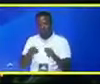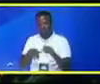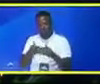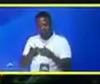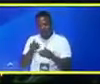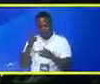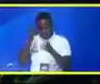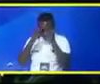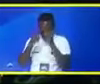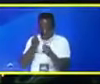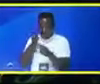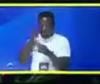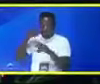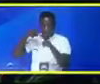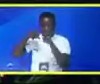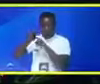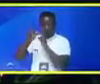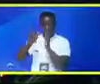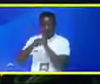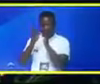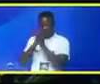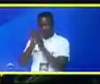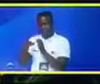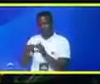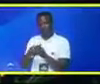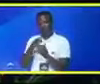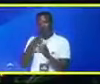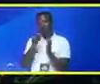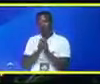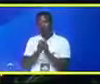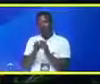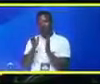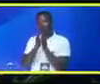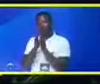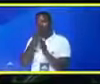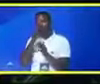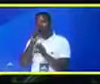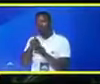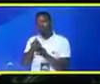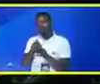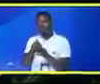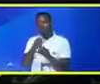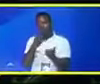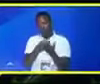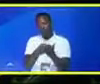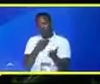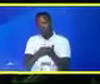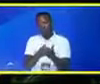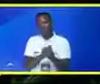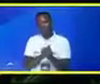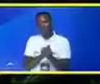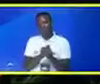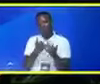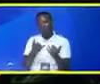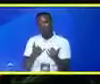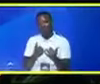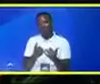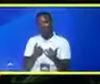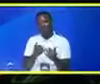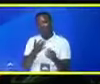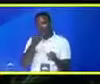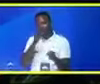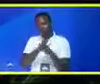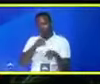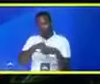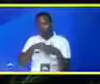the prophetic dimension of prayer. It says, "Hast thou commanded thy morning?" I vowed a vow in my